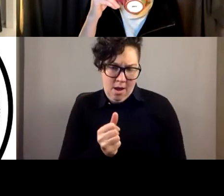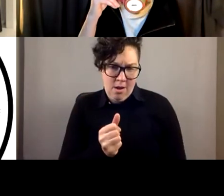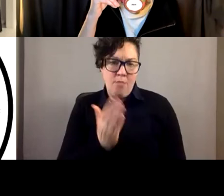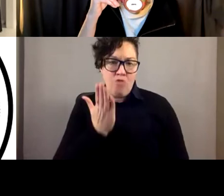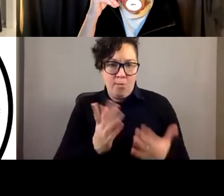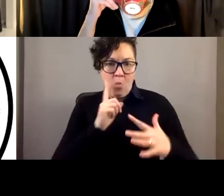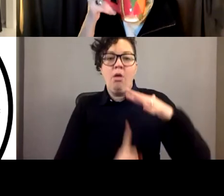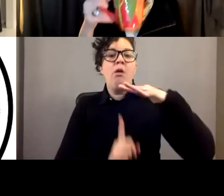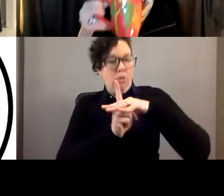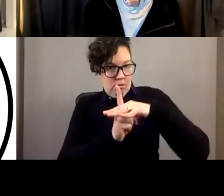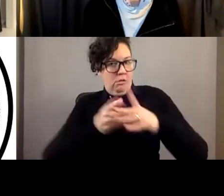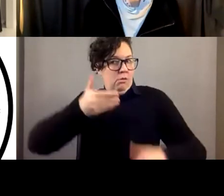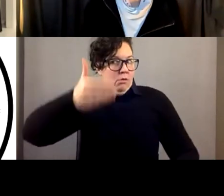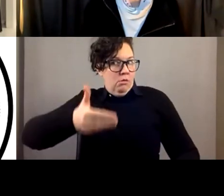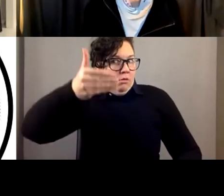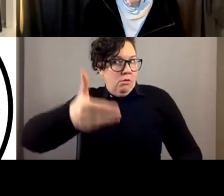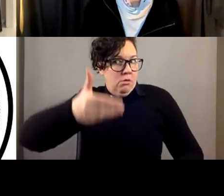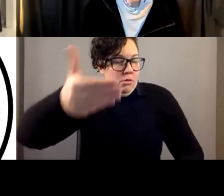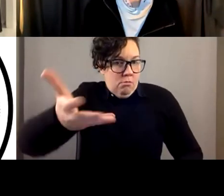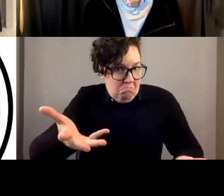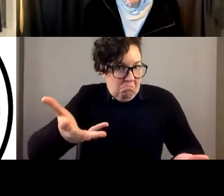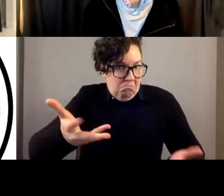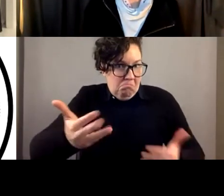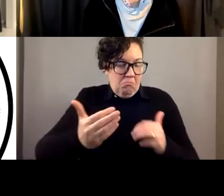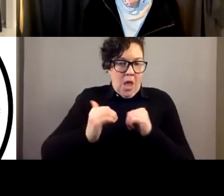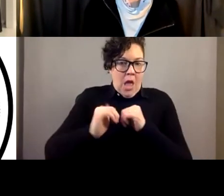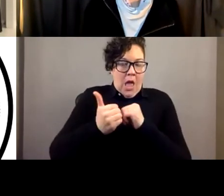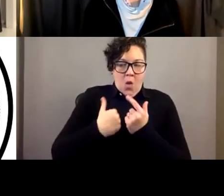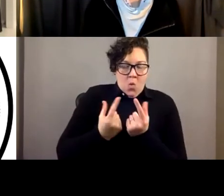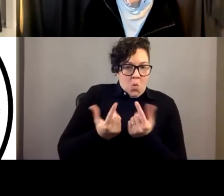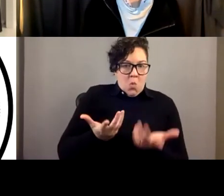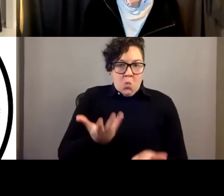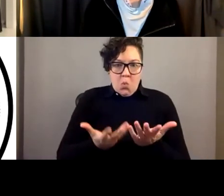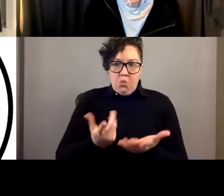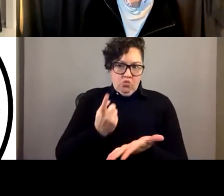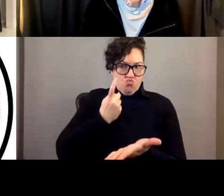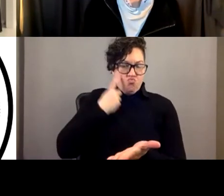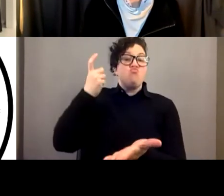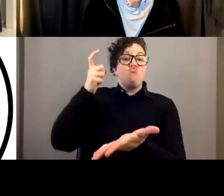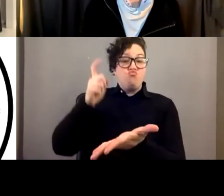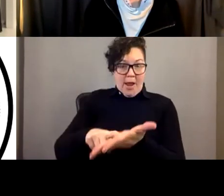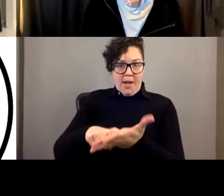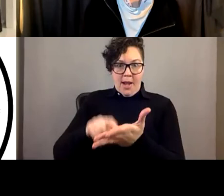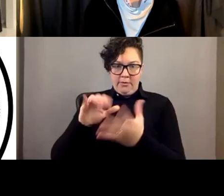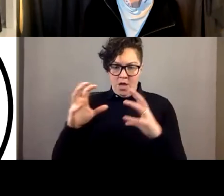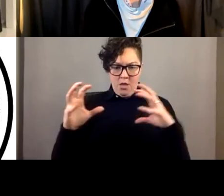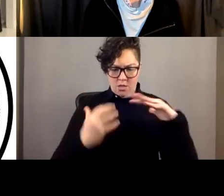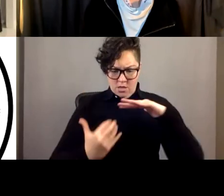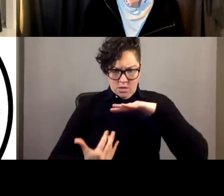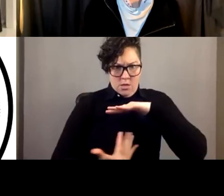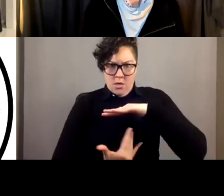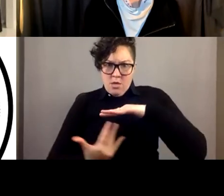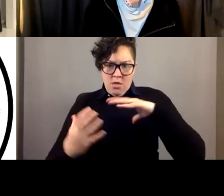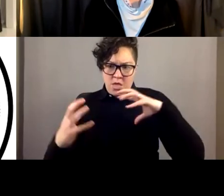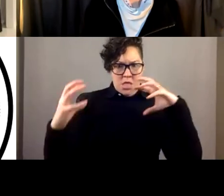of form. How should society do a better job at recognizing hostility and prevent